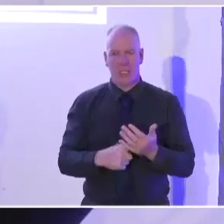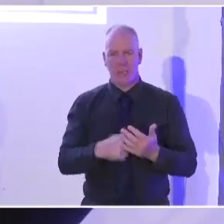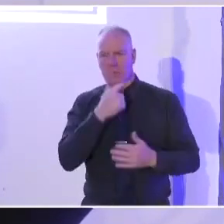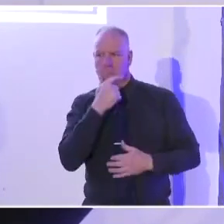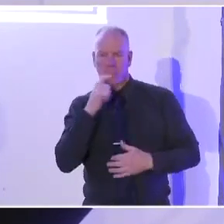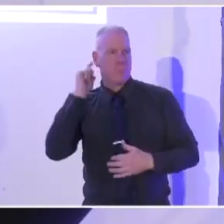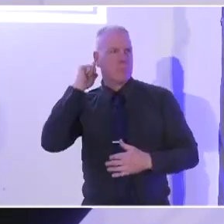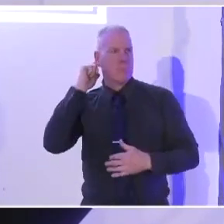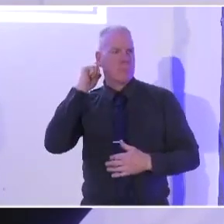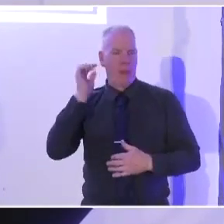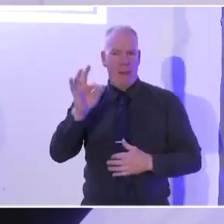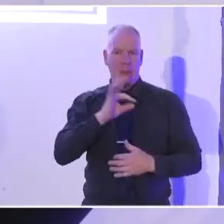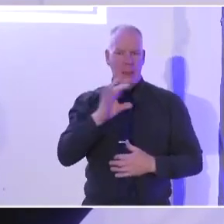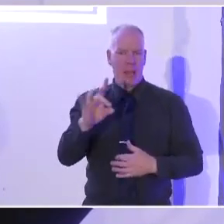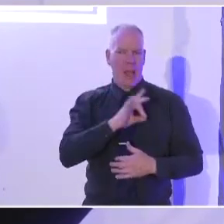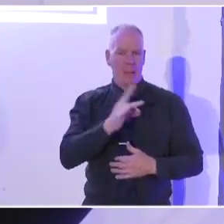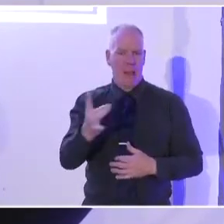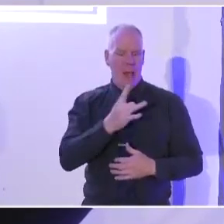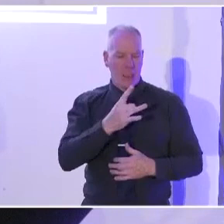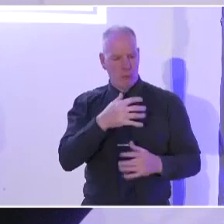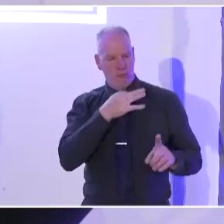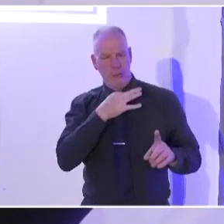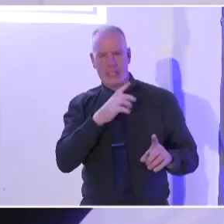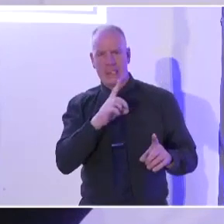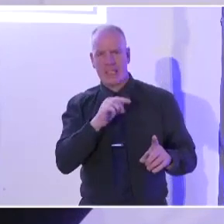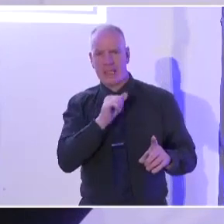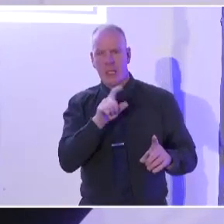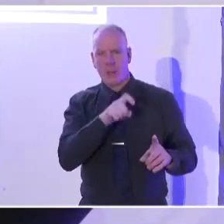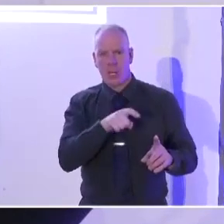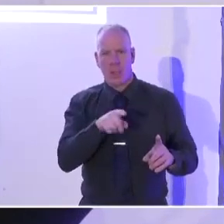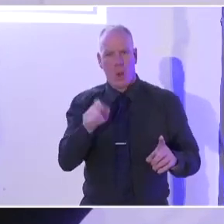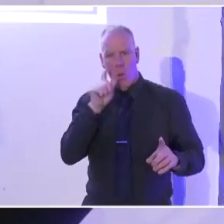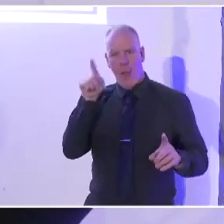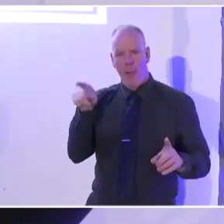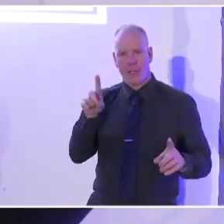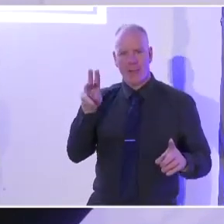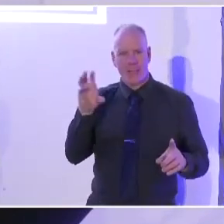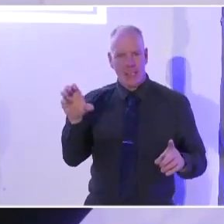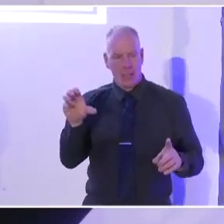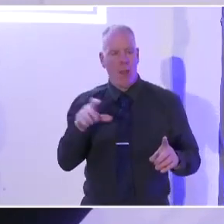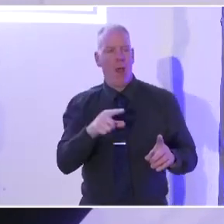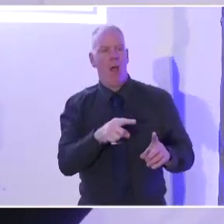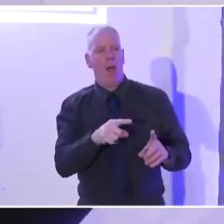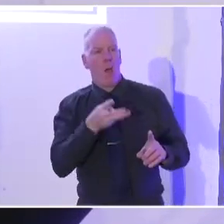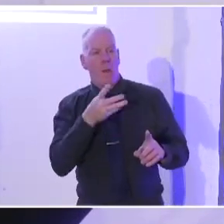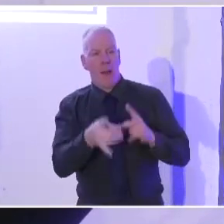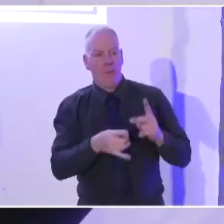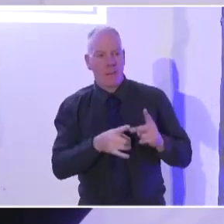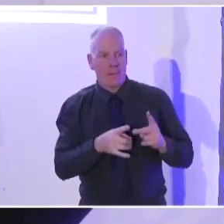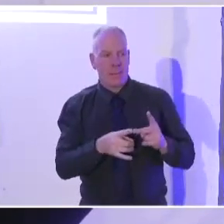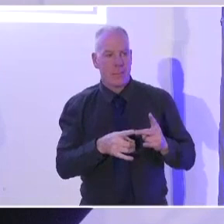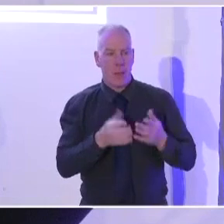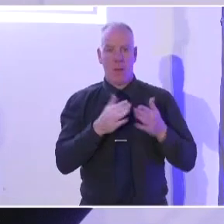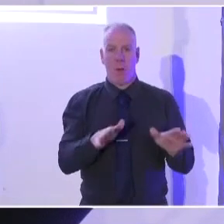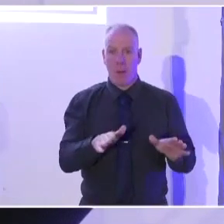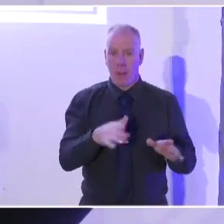yourself, you know, what's the risk here to data subjects that you might want the DPC to be aware? How likely is it going to be that it's going to become